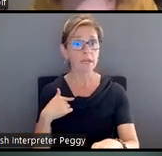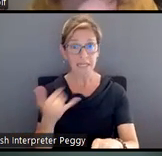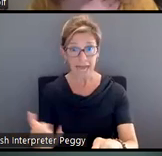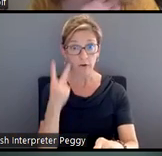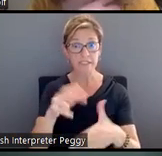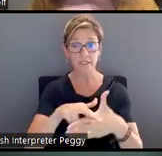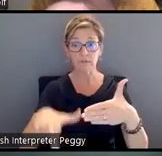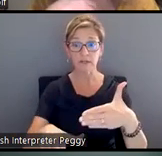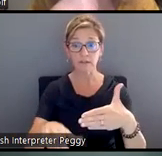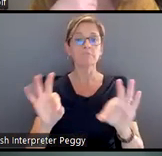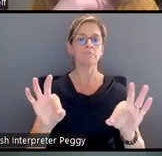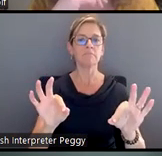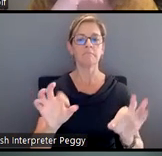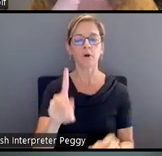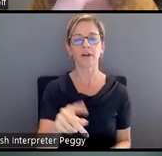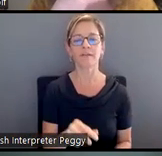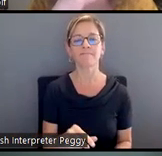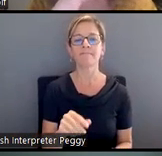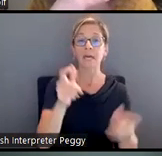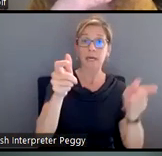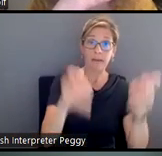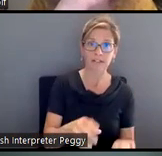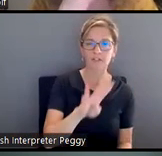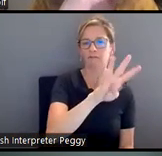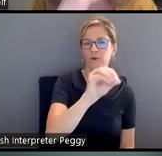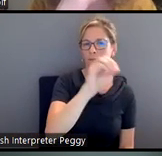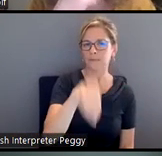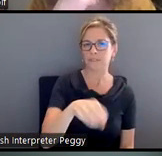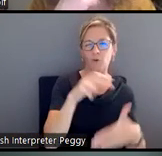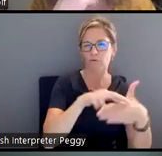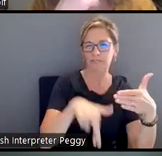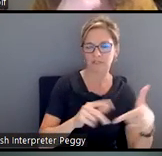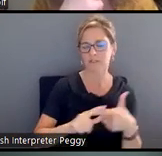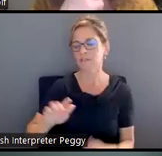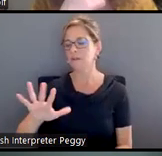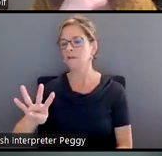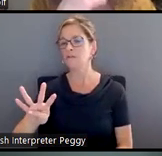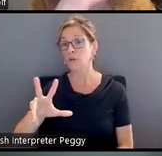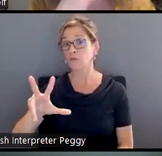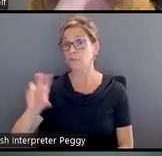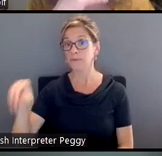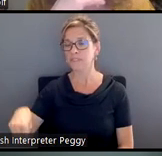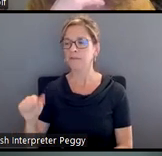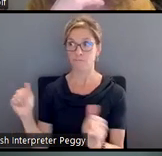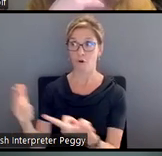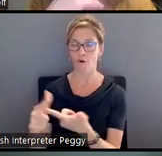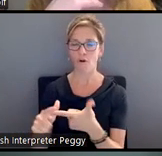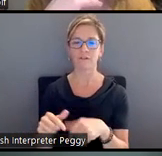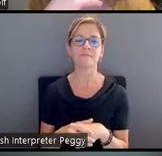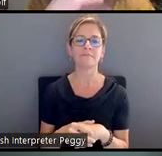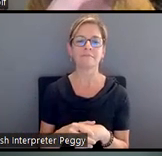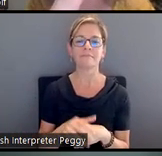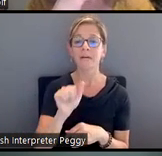results, so you can see that. Yeah, 40% manager, 13% administration, 2% instructors, 2% no